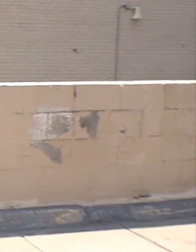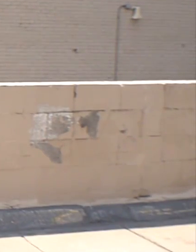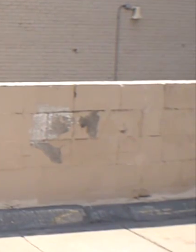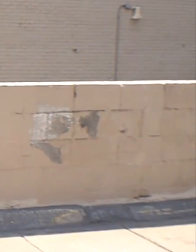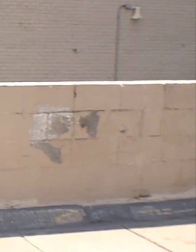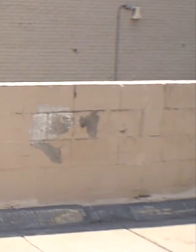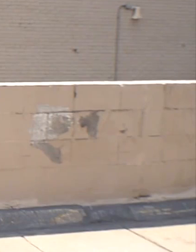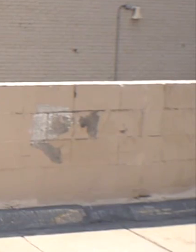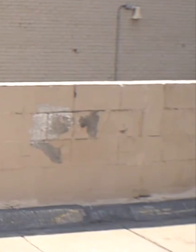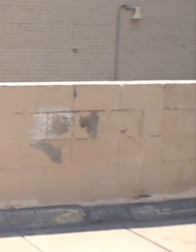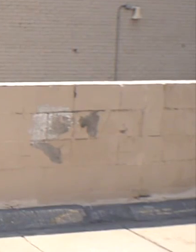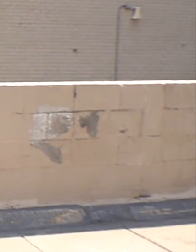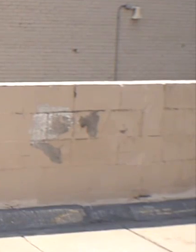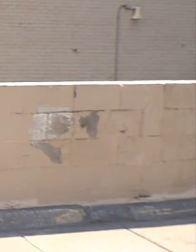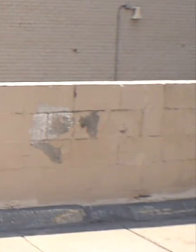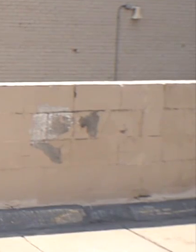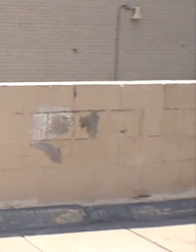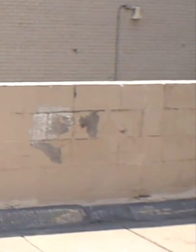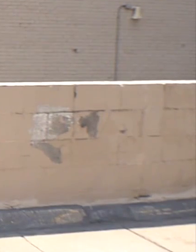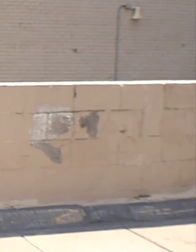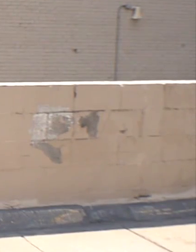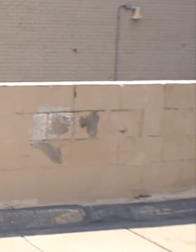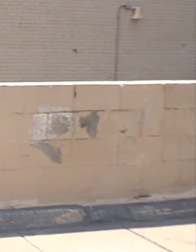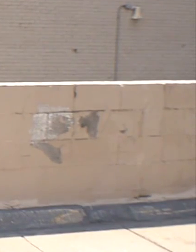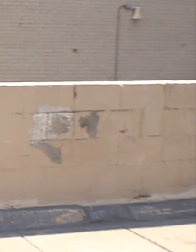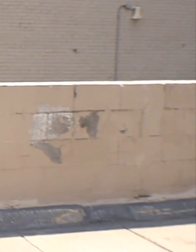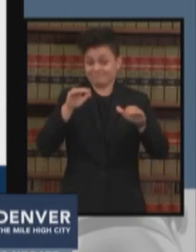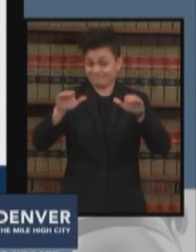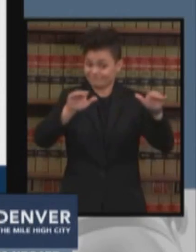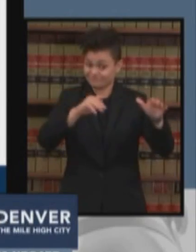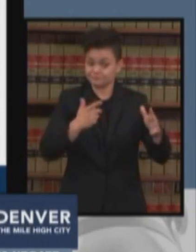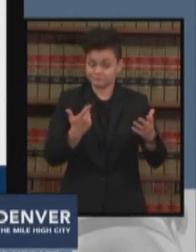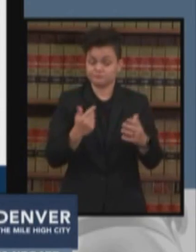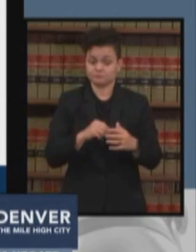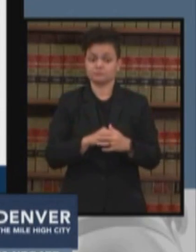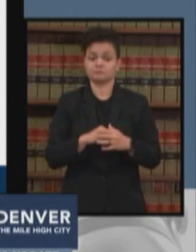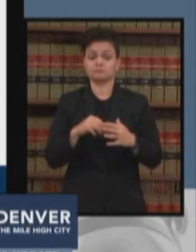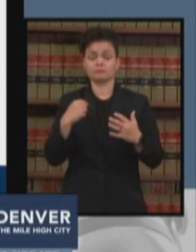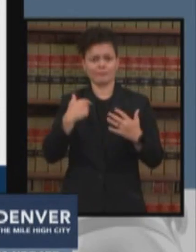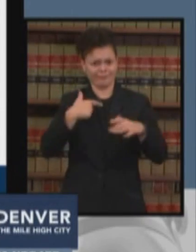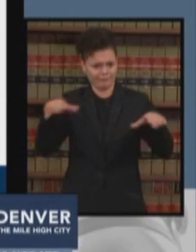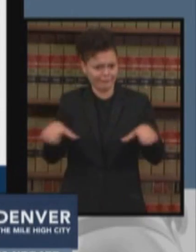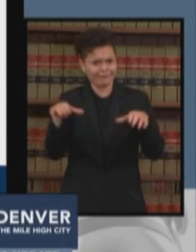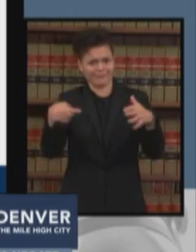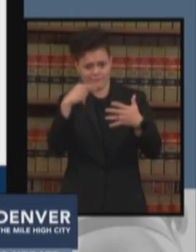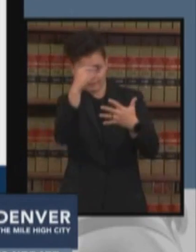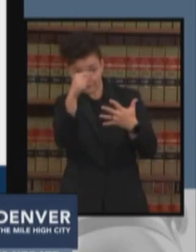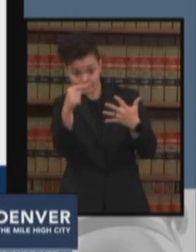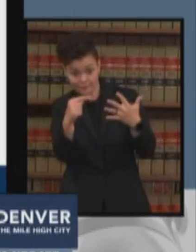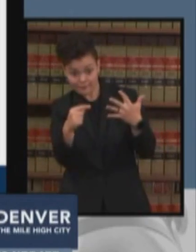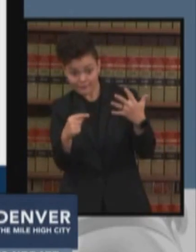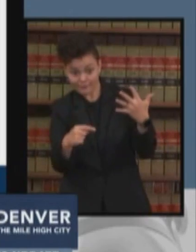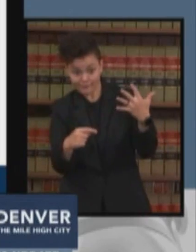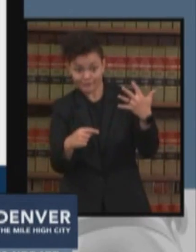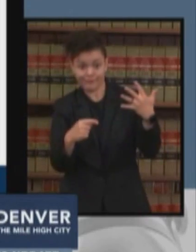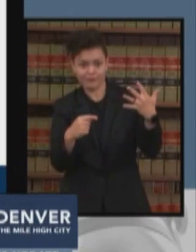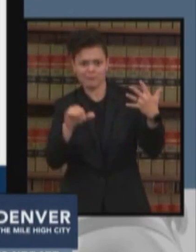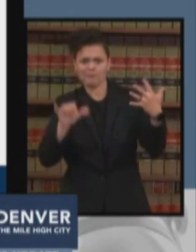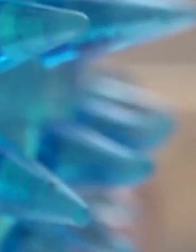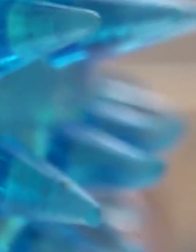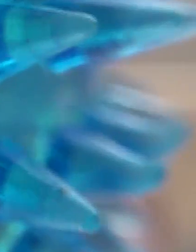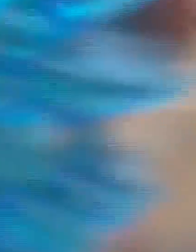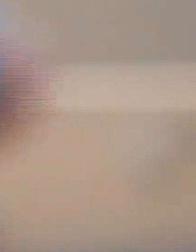back in June. Now we're up to 71.2. We are seeing a spike when we generally would get a little bit of a